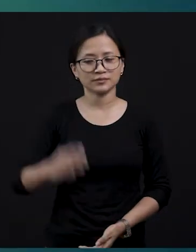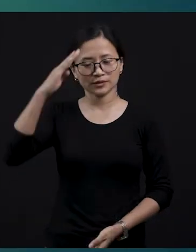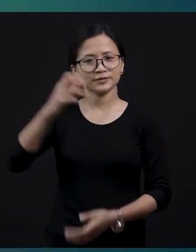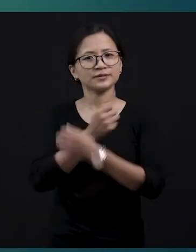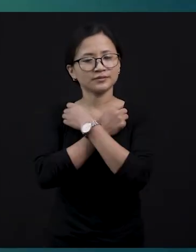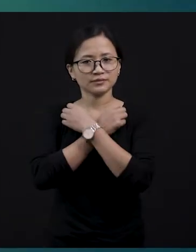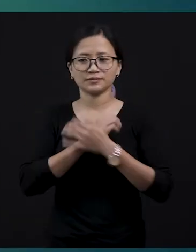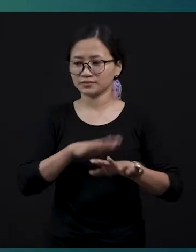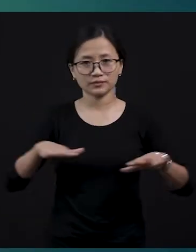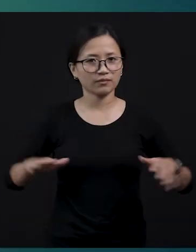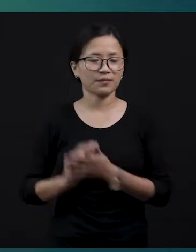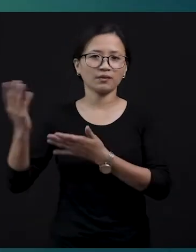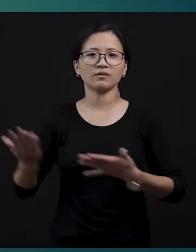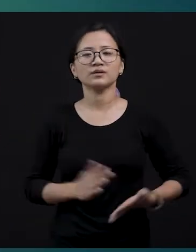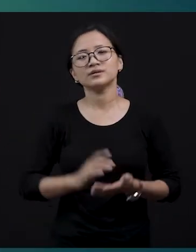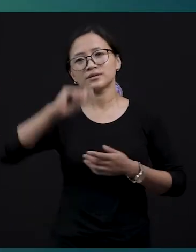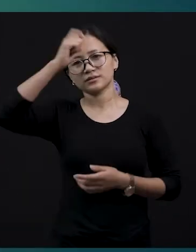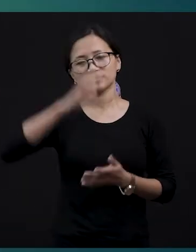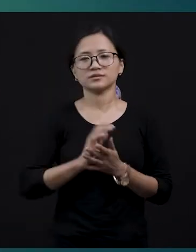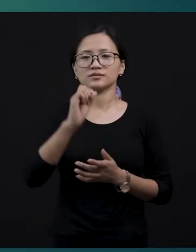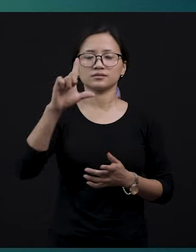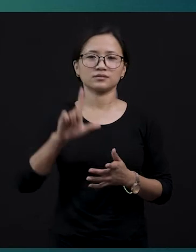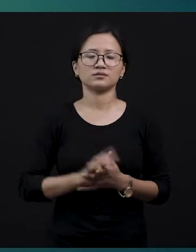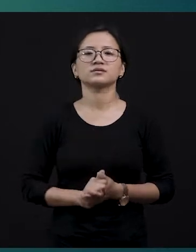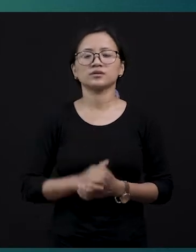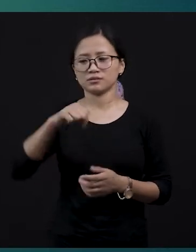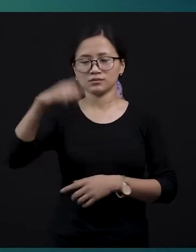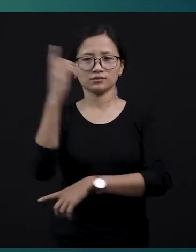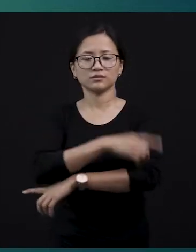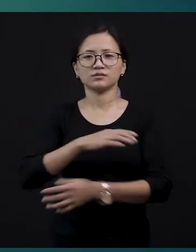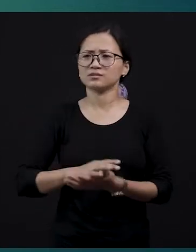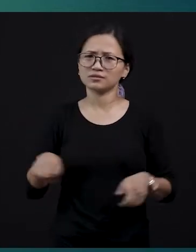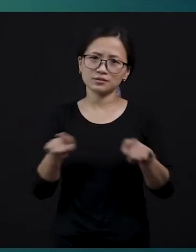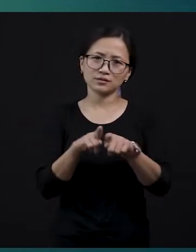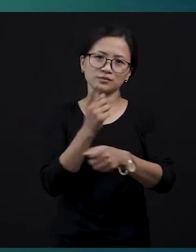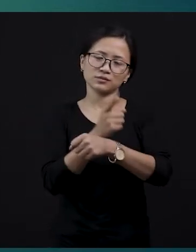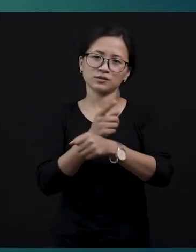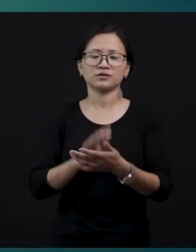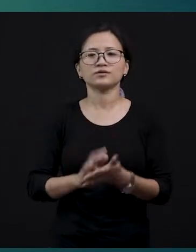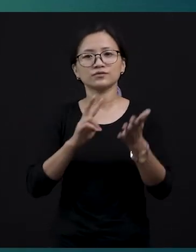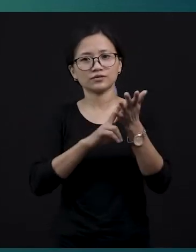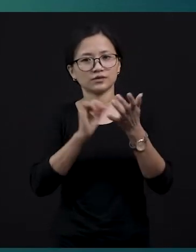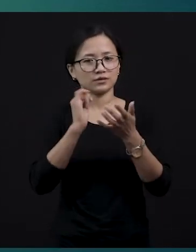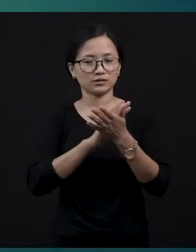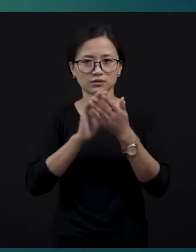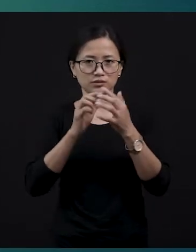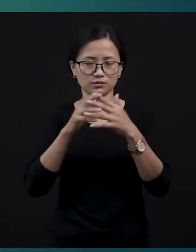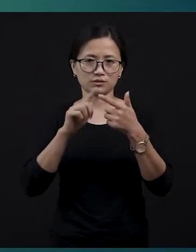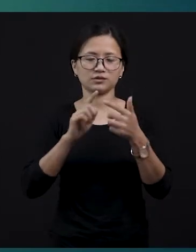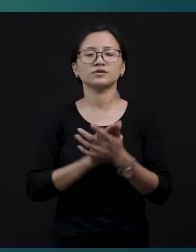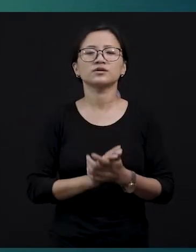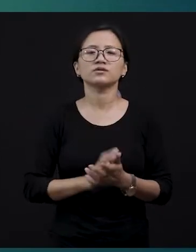Hello, my dear students. Welcome to our English class. And today, this is the same teacher, Ms. Vivekunyovile from Mount Sinai Higher Secondary